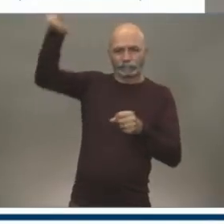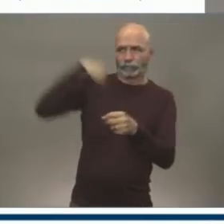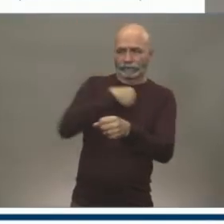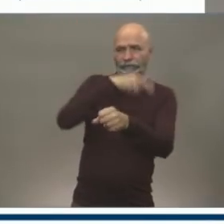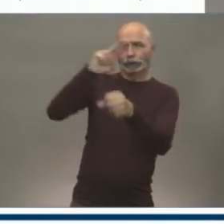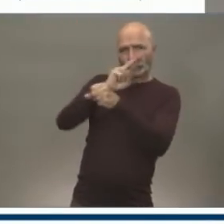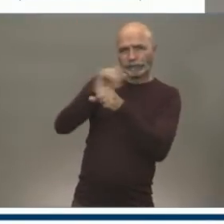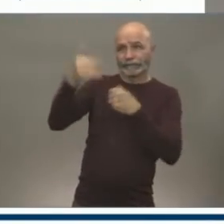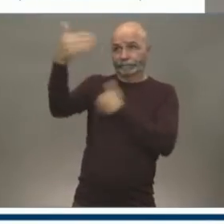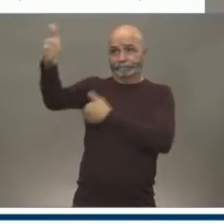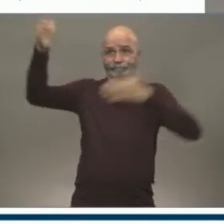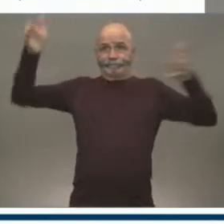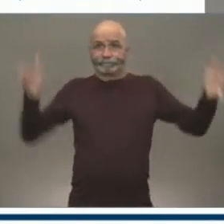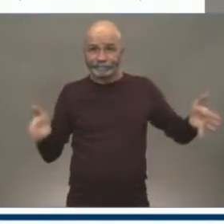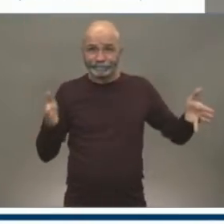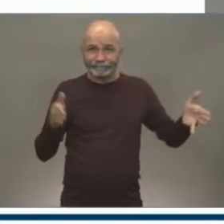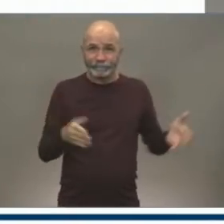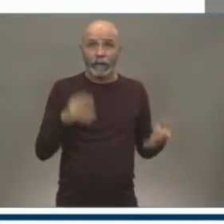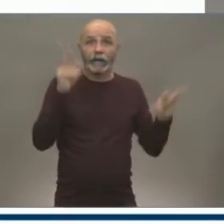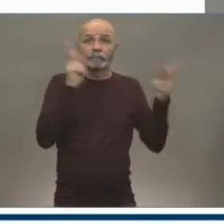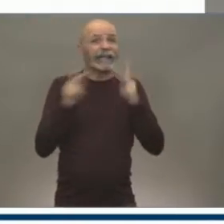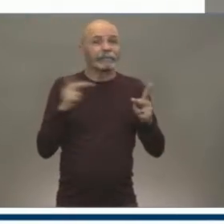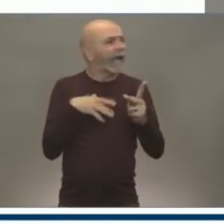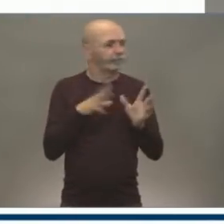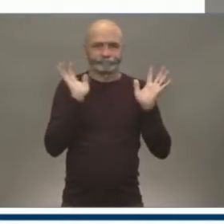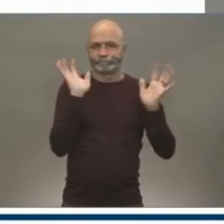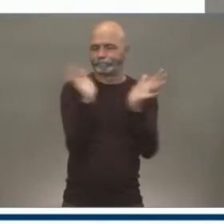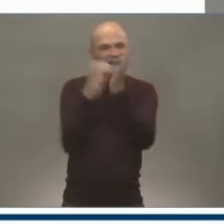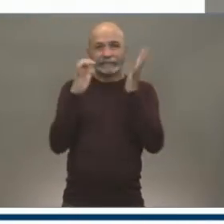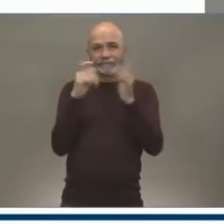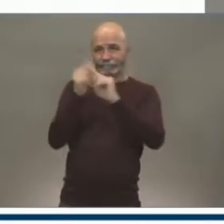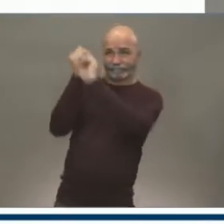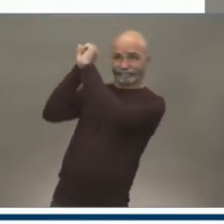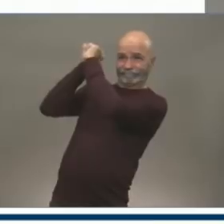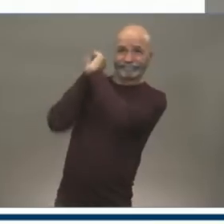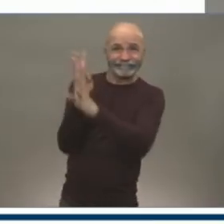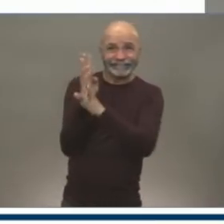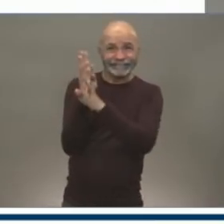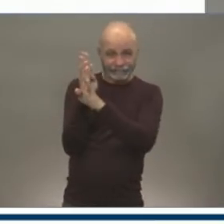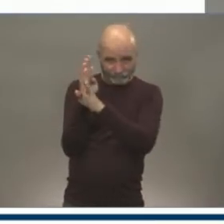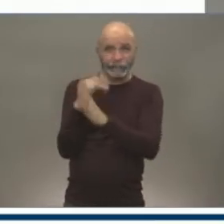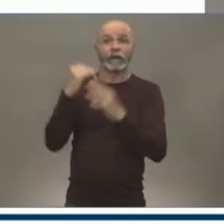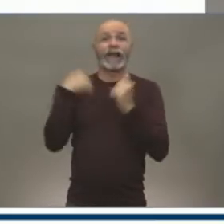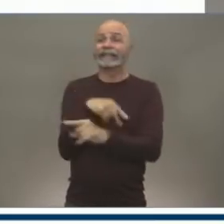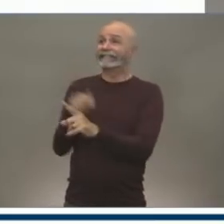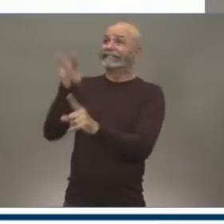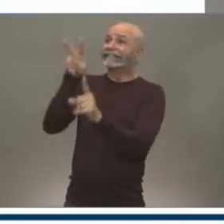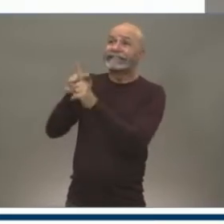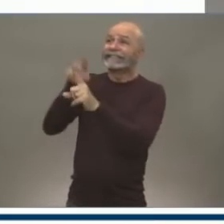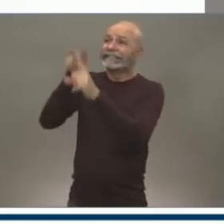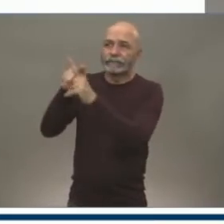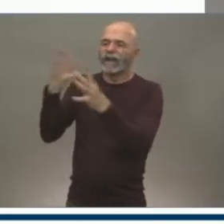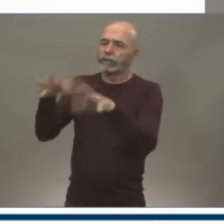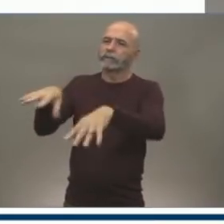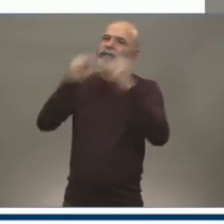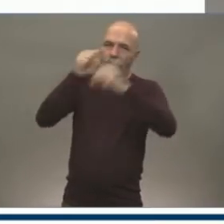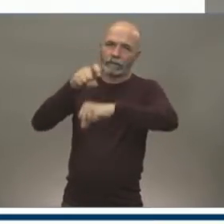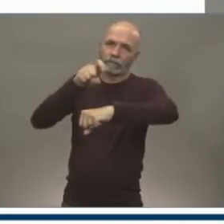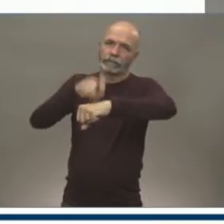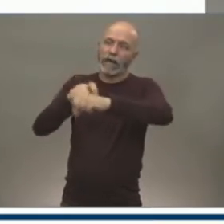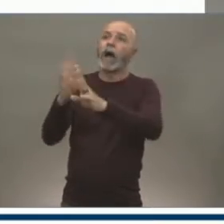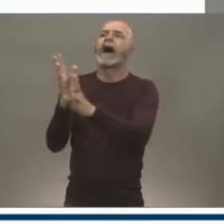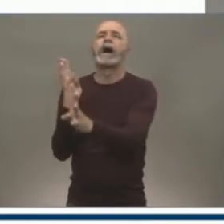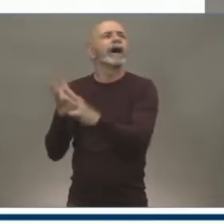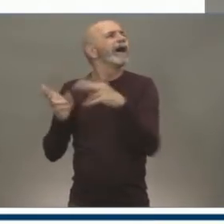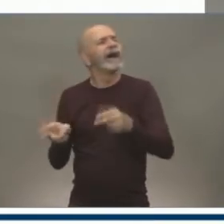is taking some time for people to get booked in for testing, but we're working through as quickly as possible. If you did